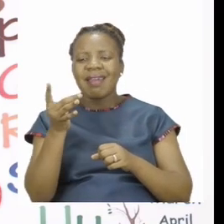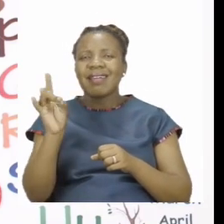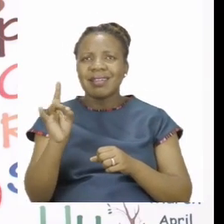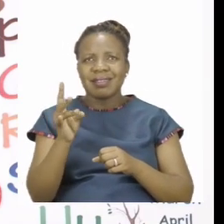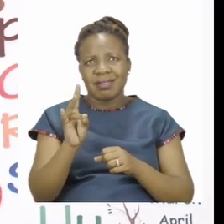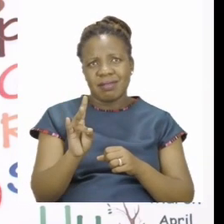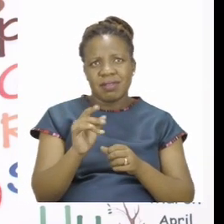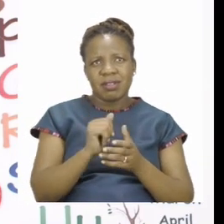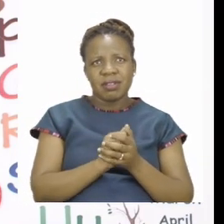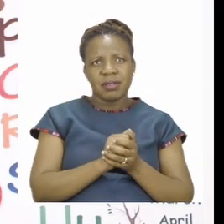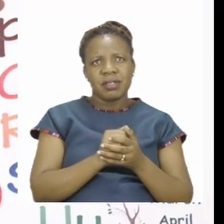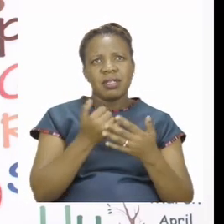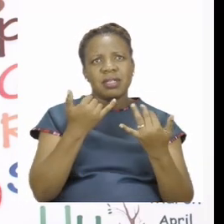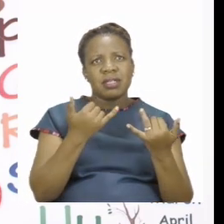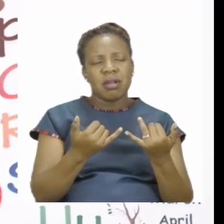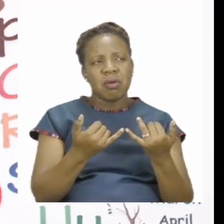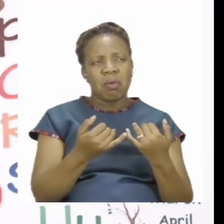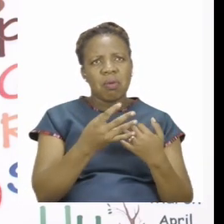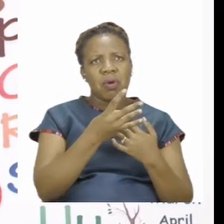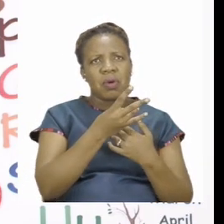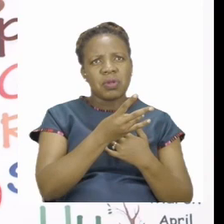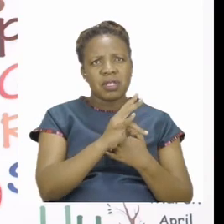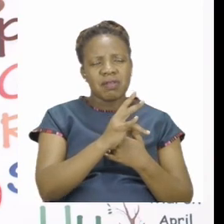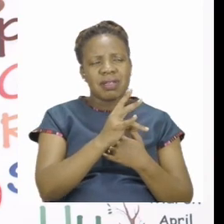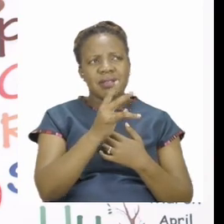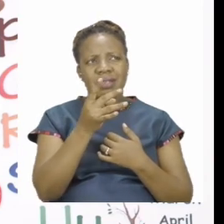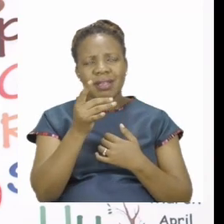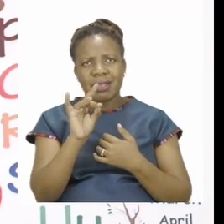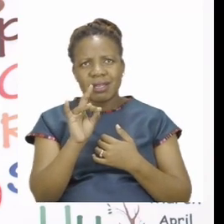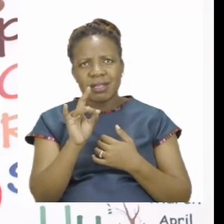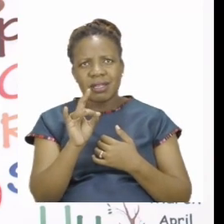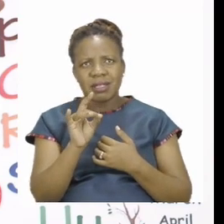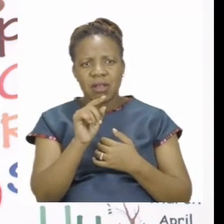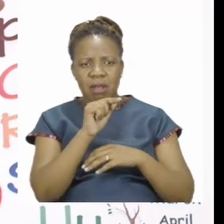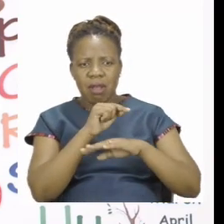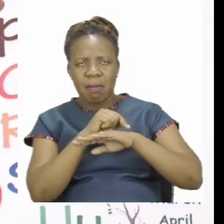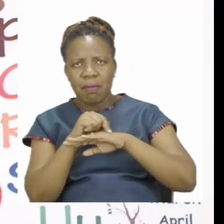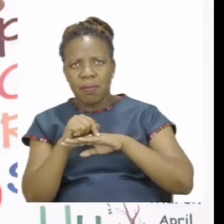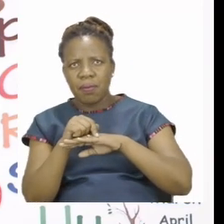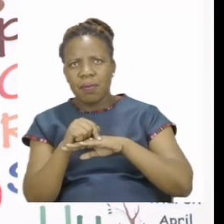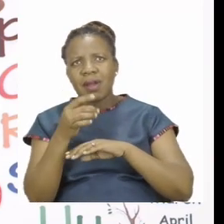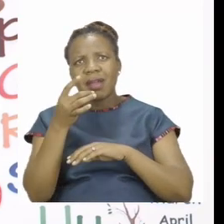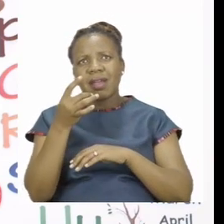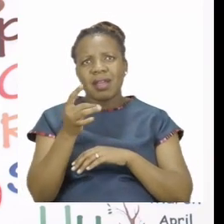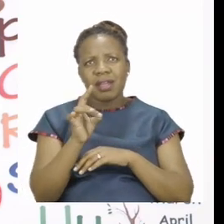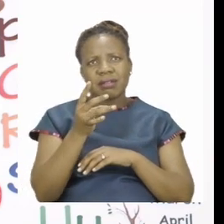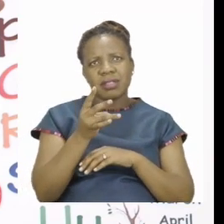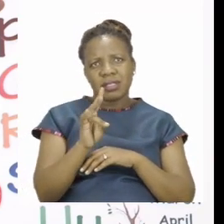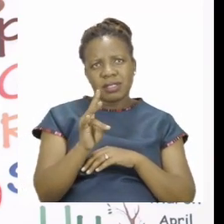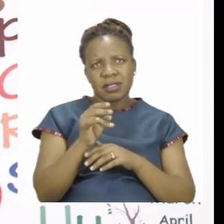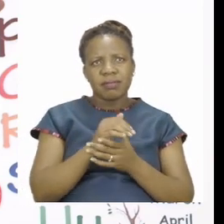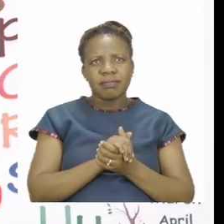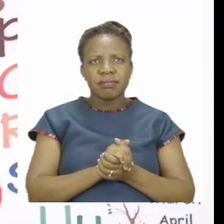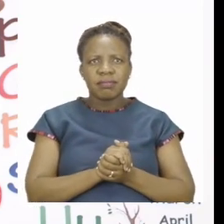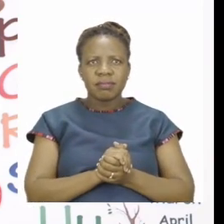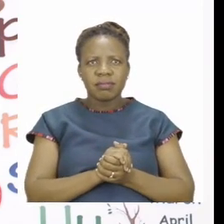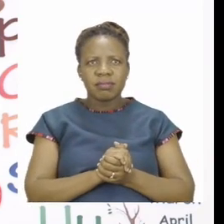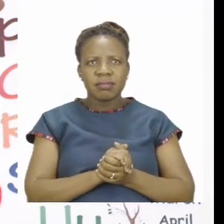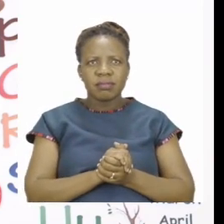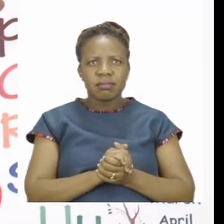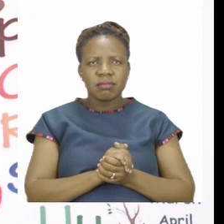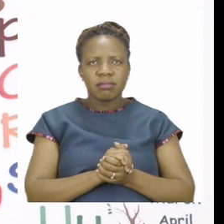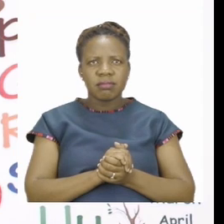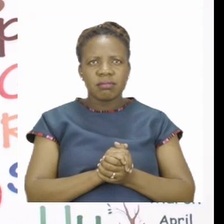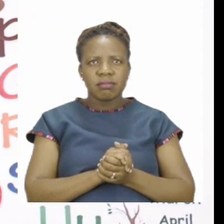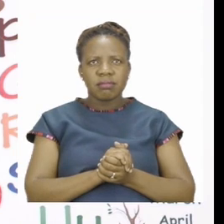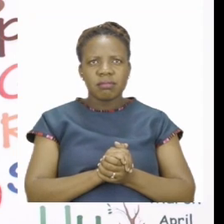78-87. Now, I've already put the answer is less, but how did I get that answer? Well, I used my tens and